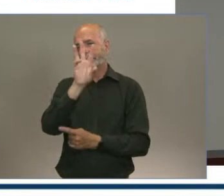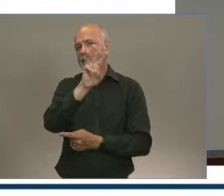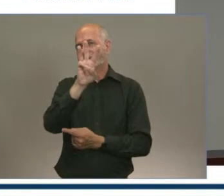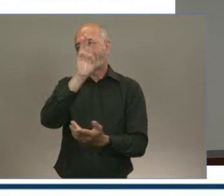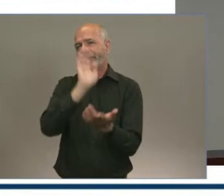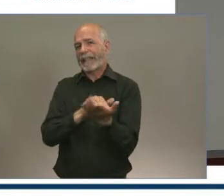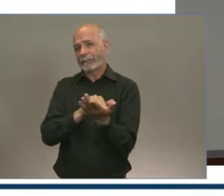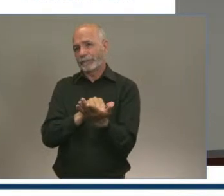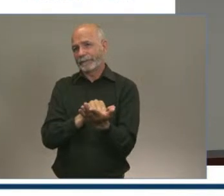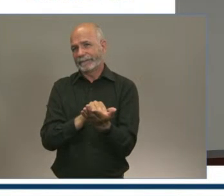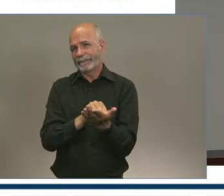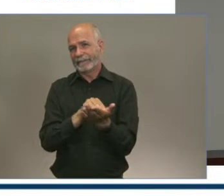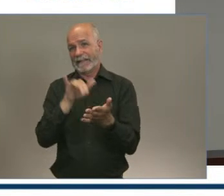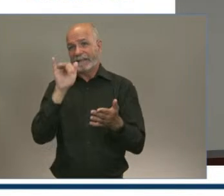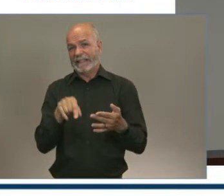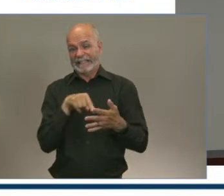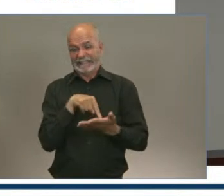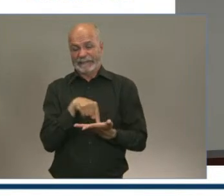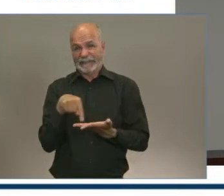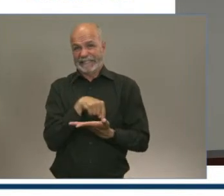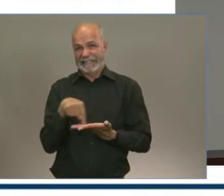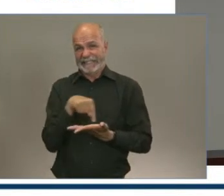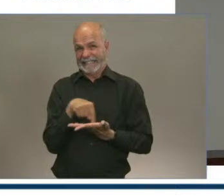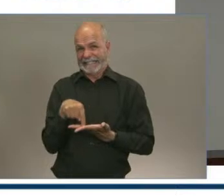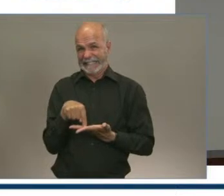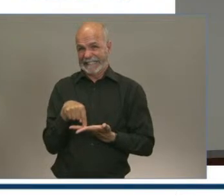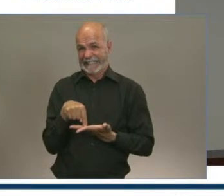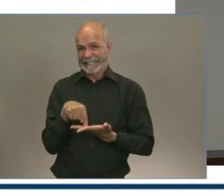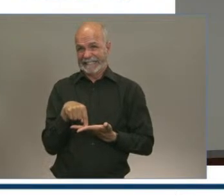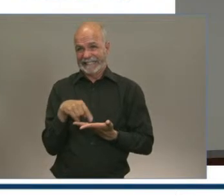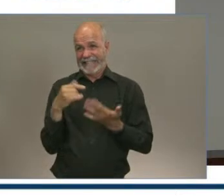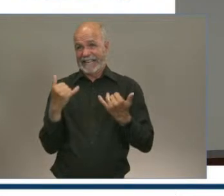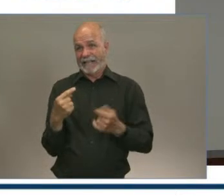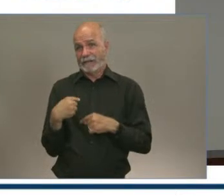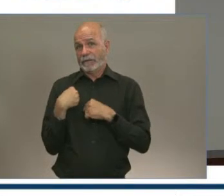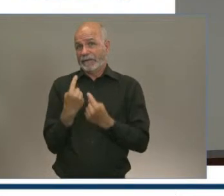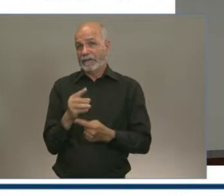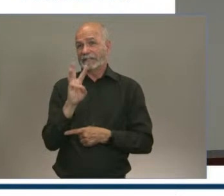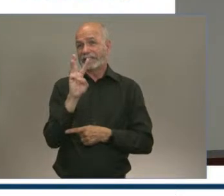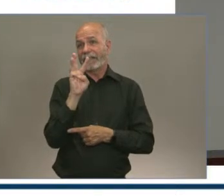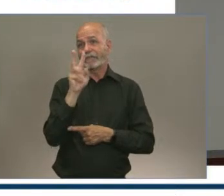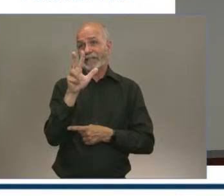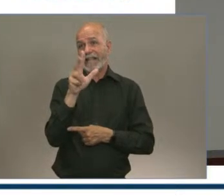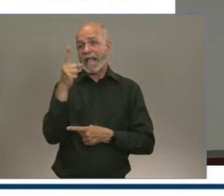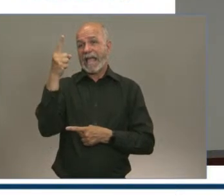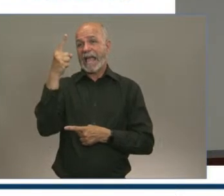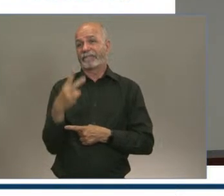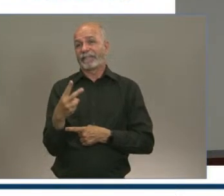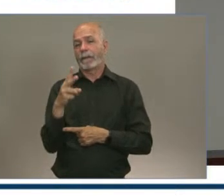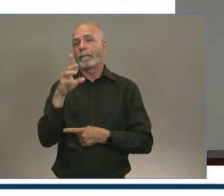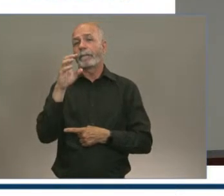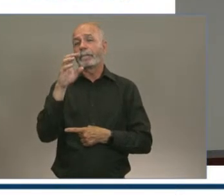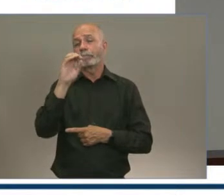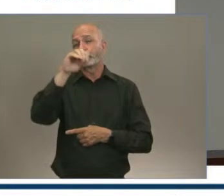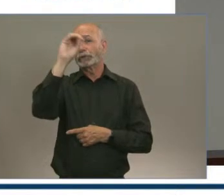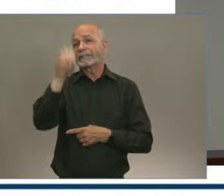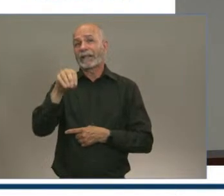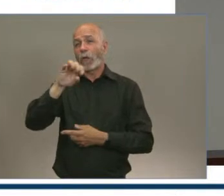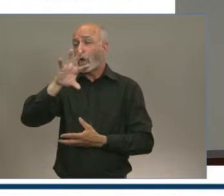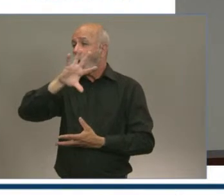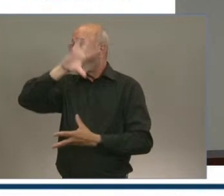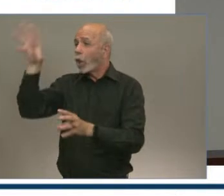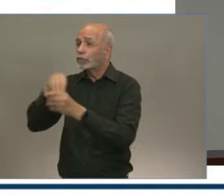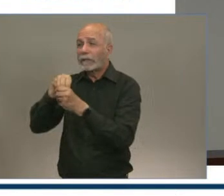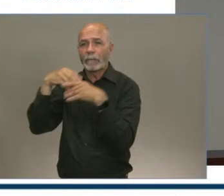week. And as of today, we now have 63.5% of the entire population vaccinated.